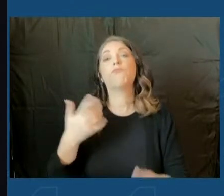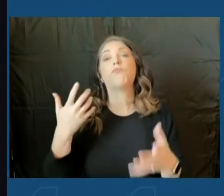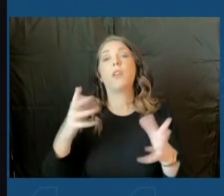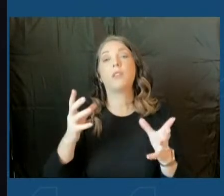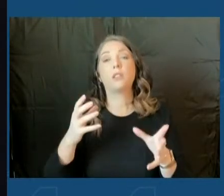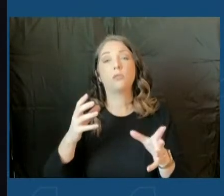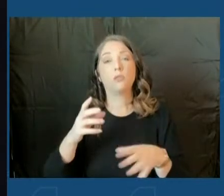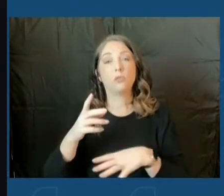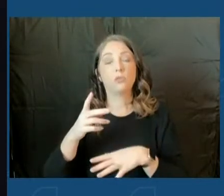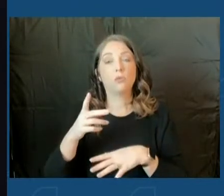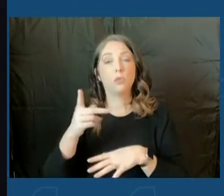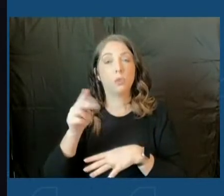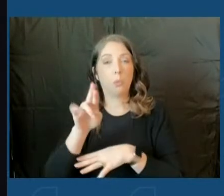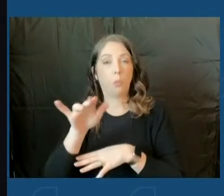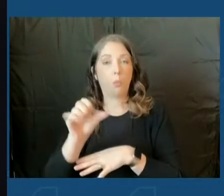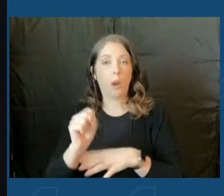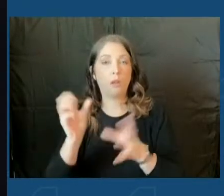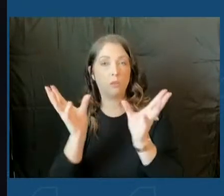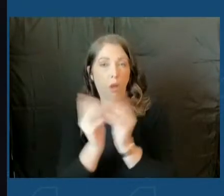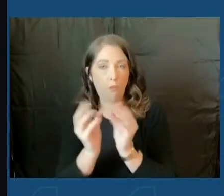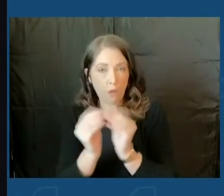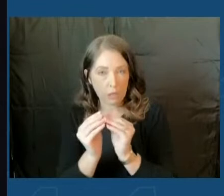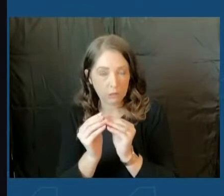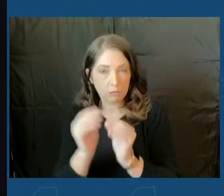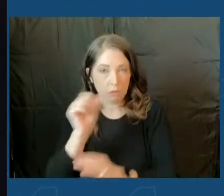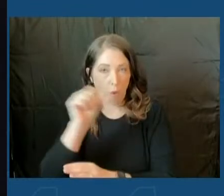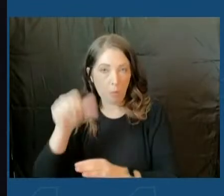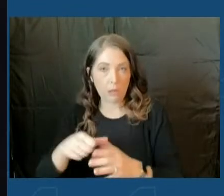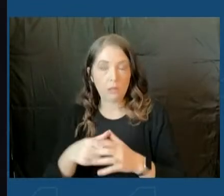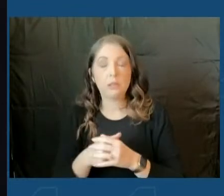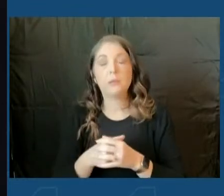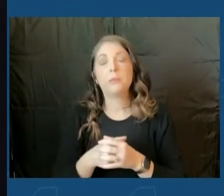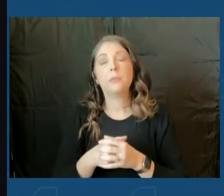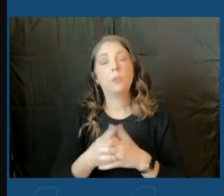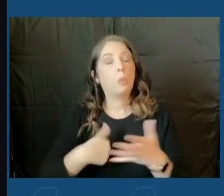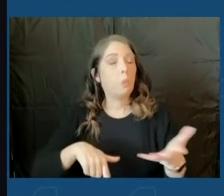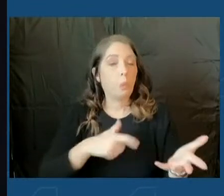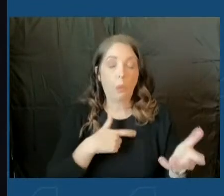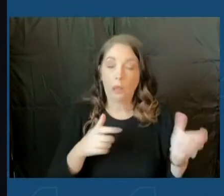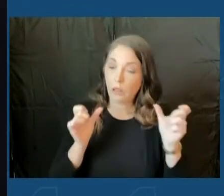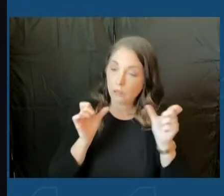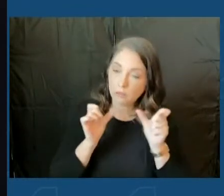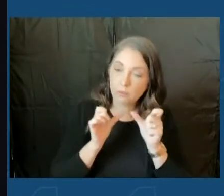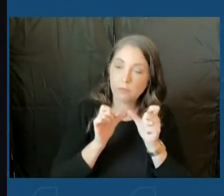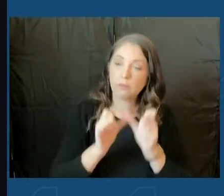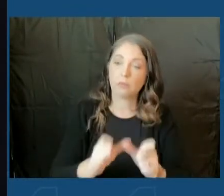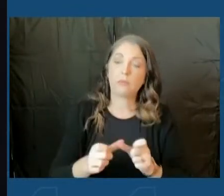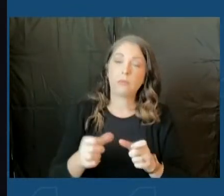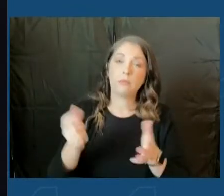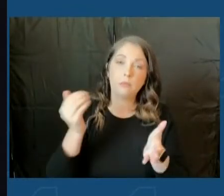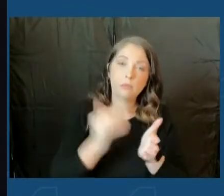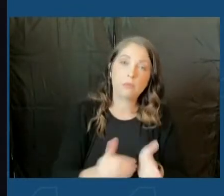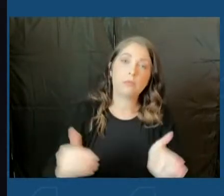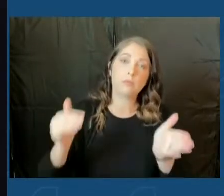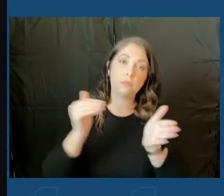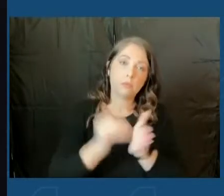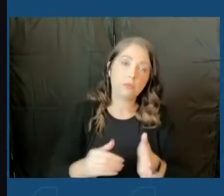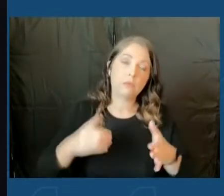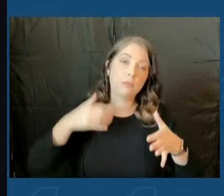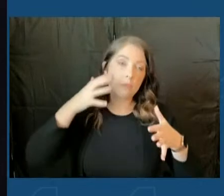Albany, we keep lamenting how difficult these things are. And just a few days